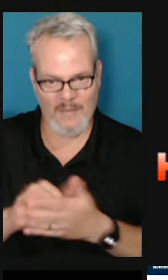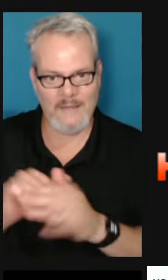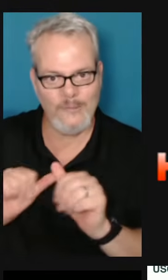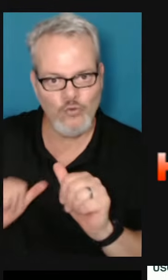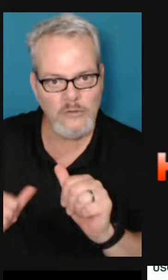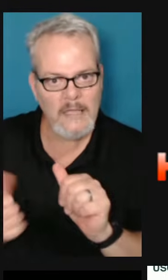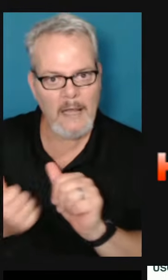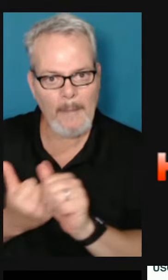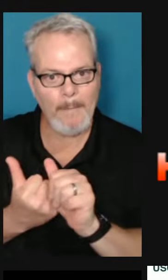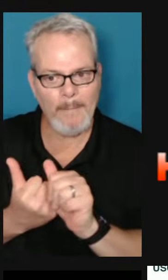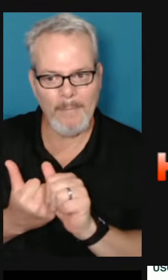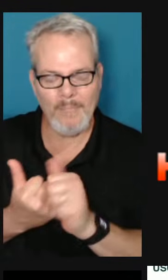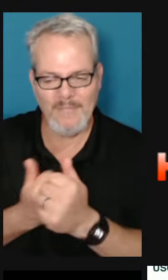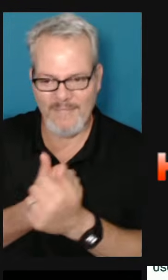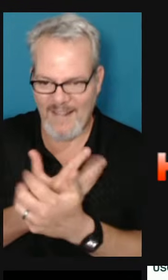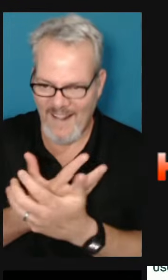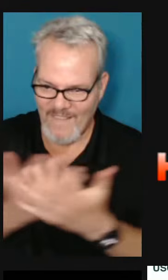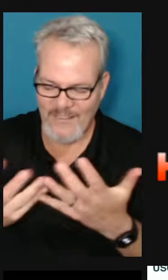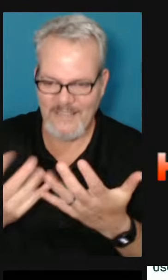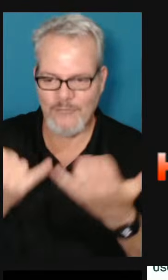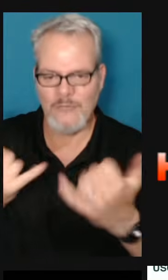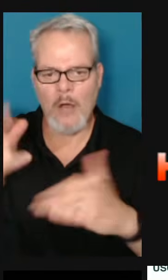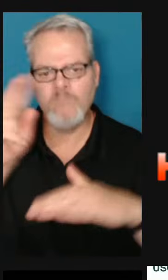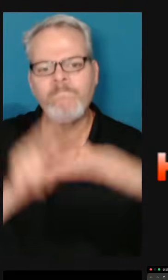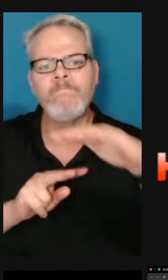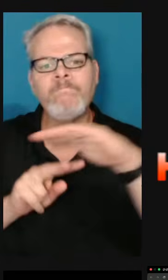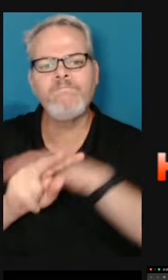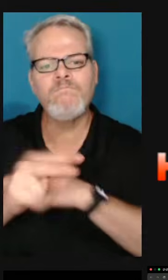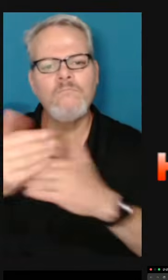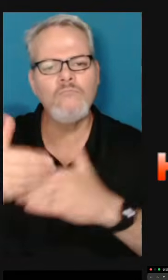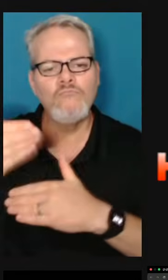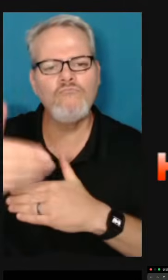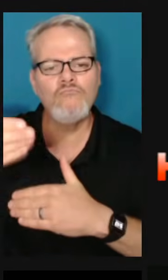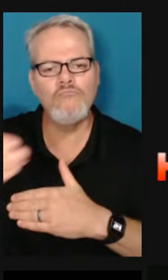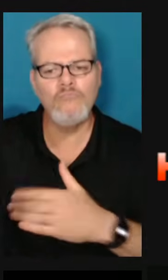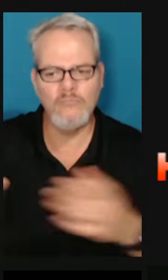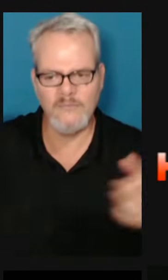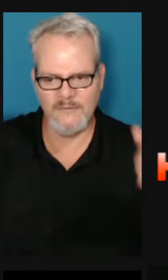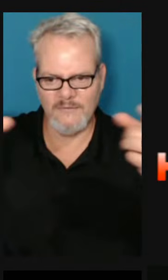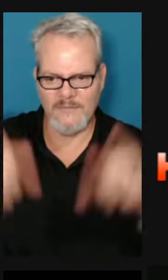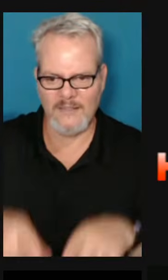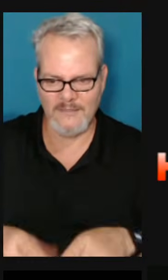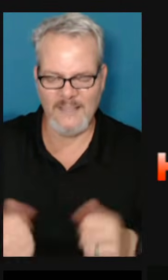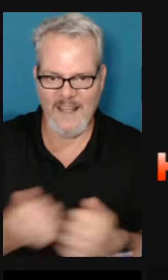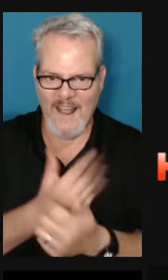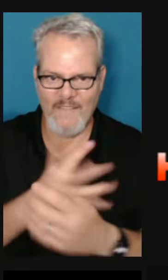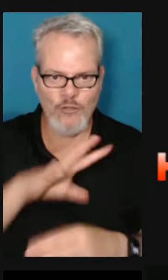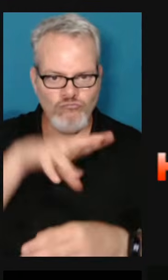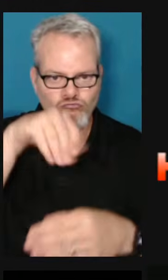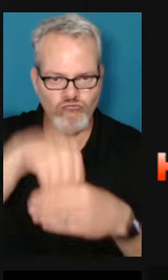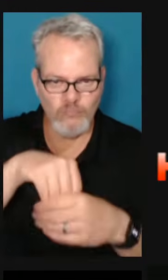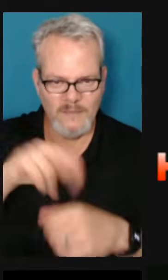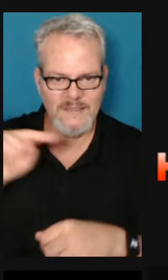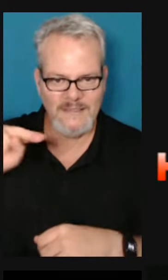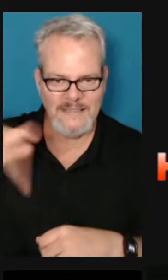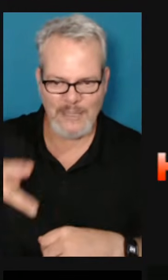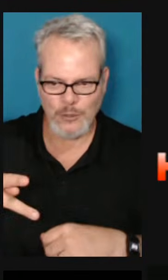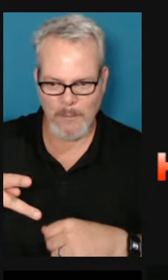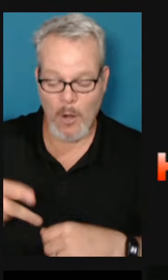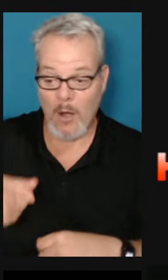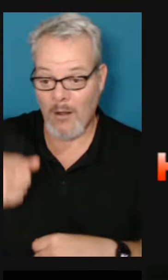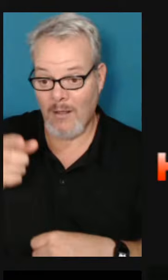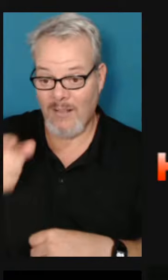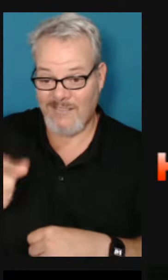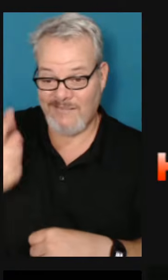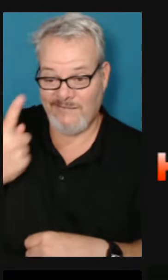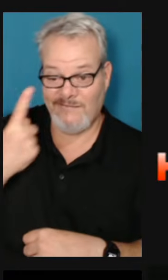our current prognosis for what comes forward. As we noted, it's all contained within the national park. This is the most recent map with data we